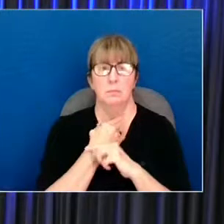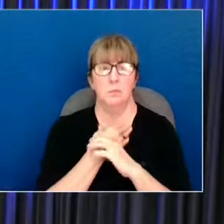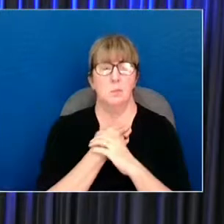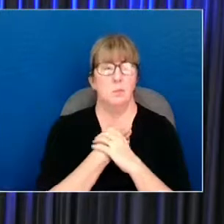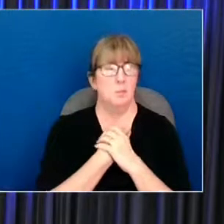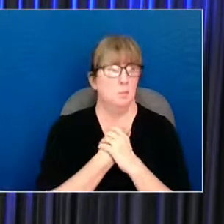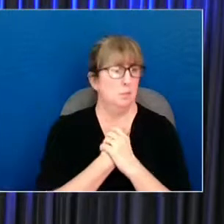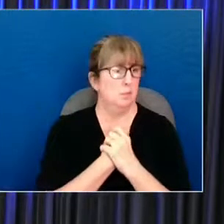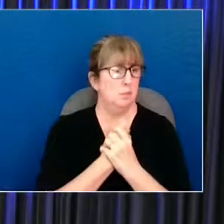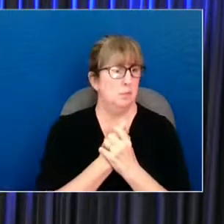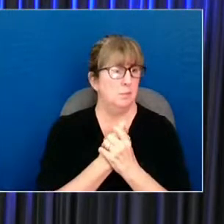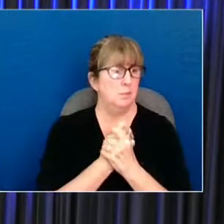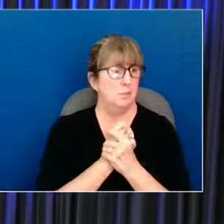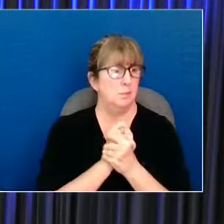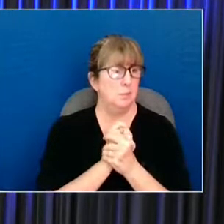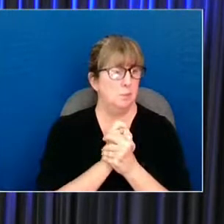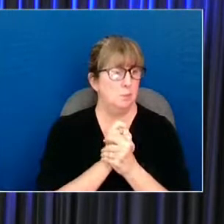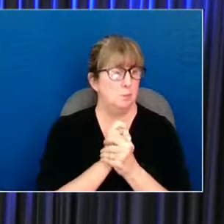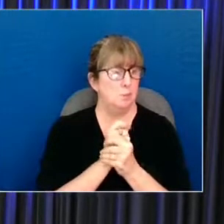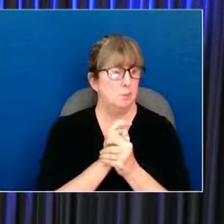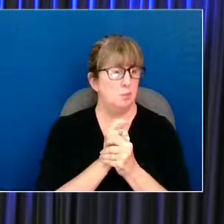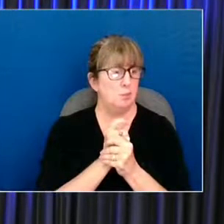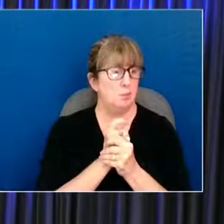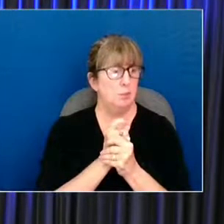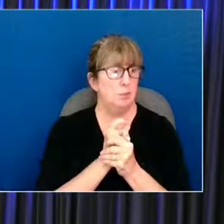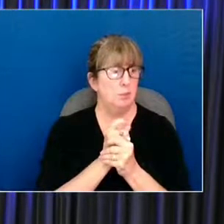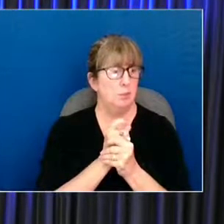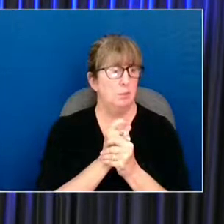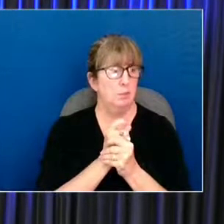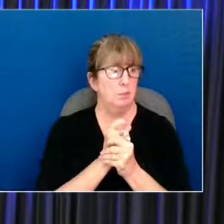that's currently.